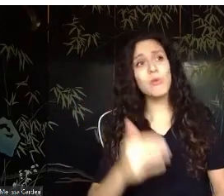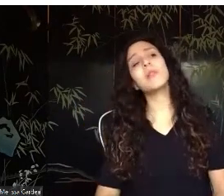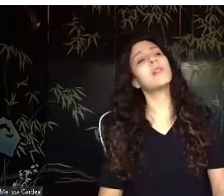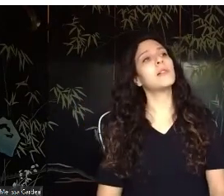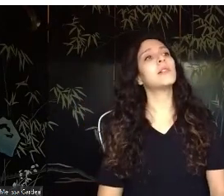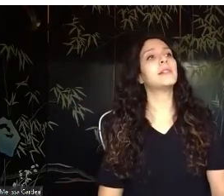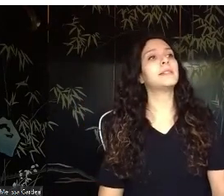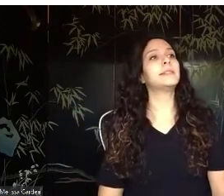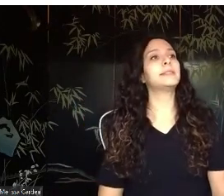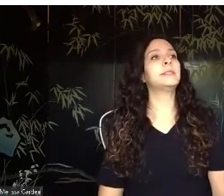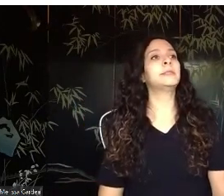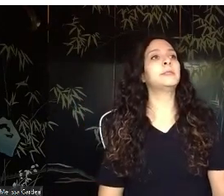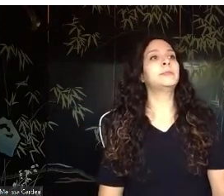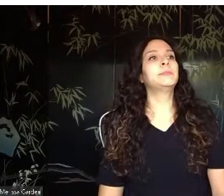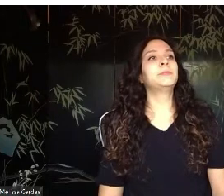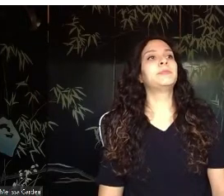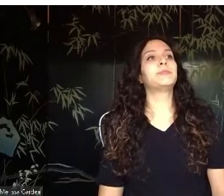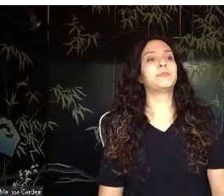How do I know?